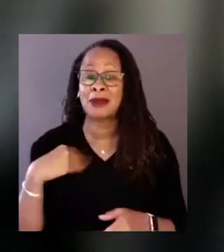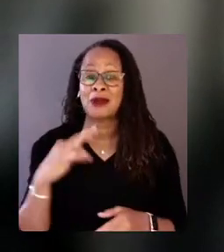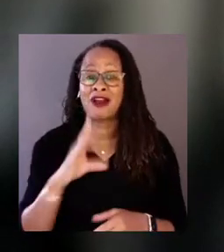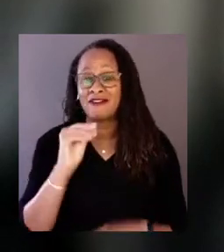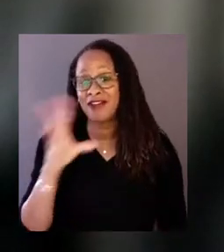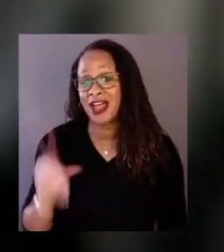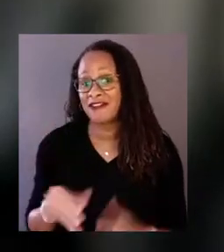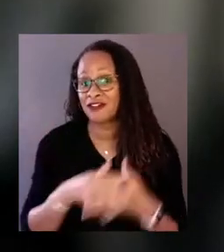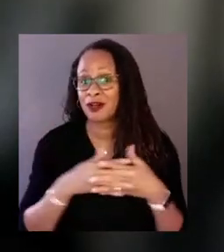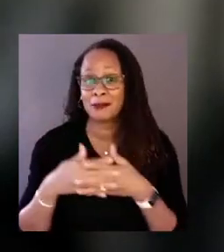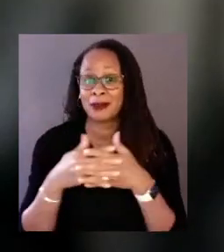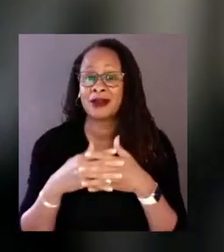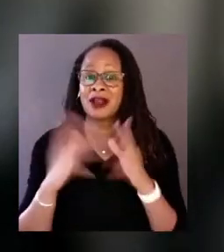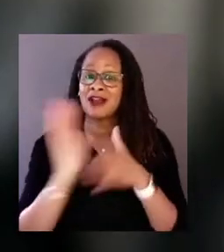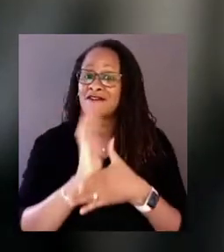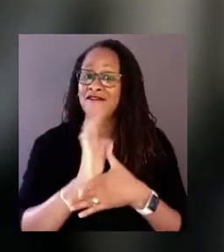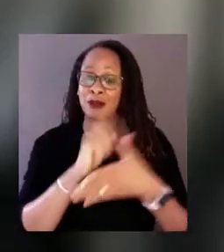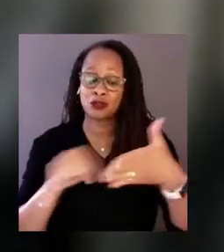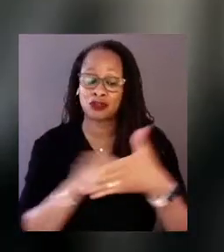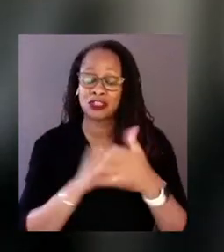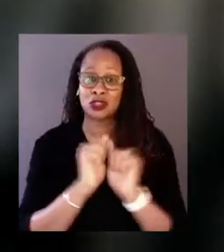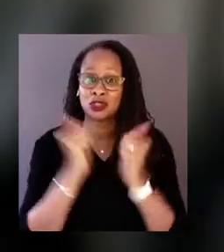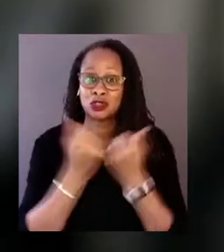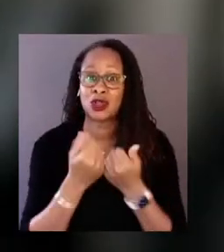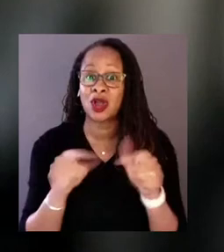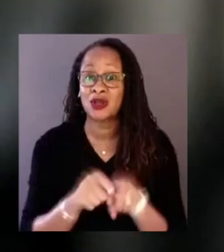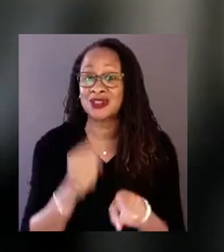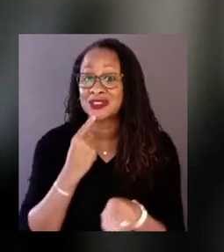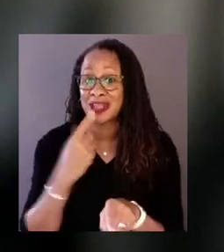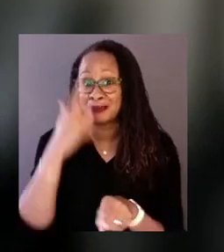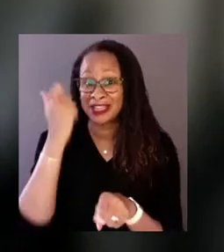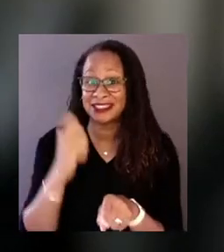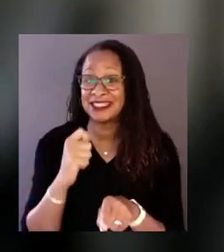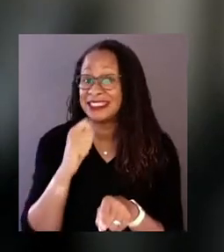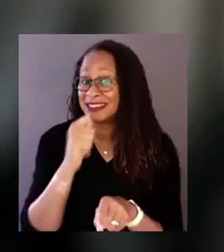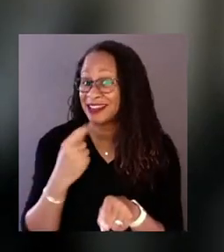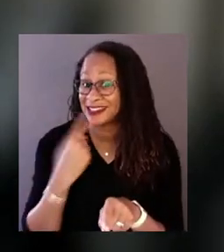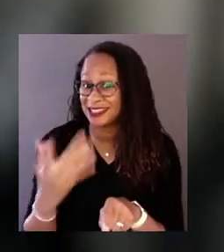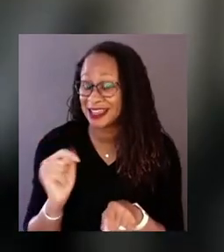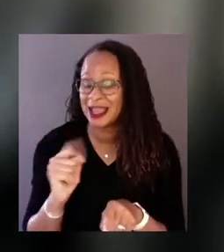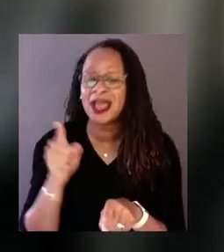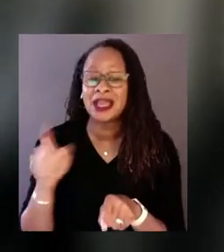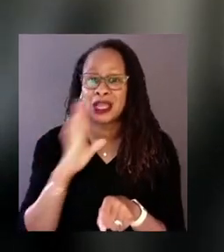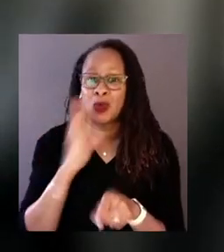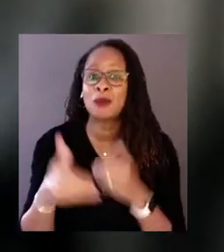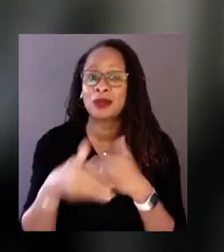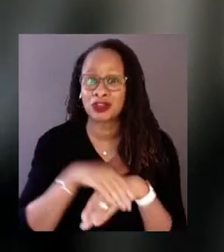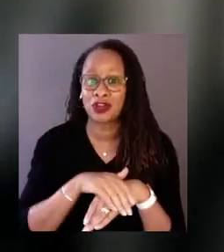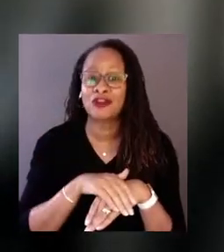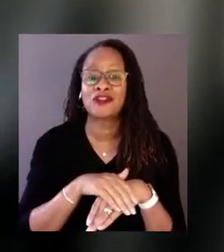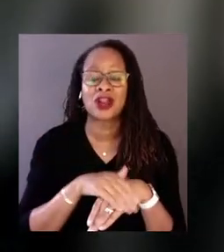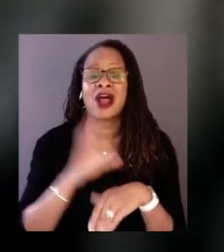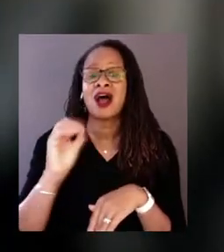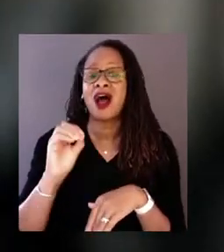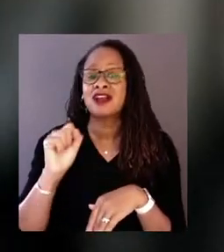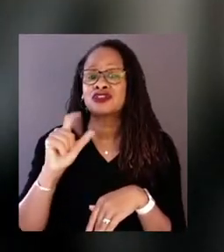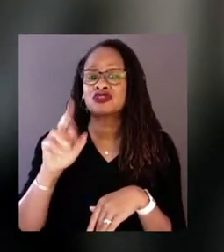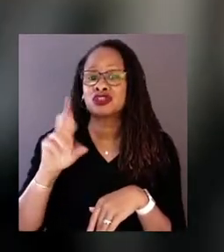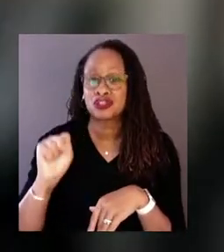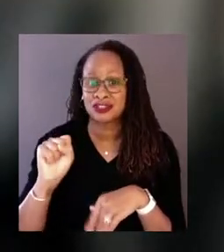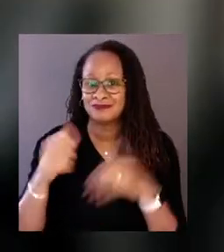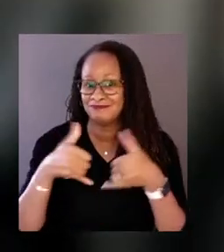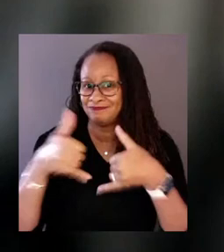Critics Association. And I should also say, because he may not, he will be covering the Oscars this Sunday, the pregame